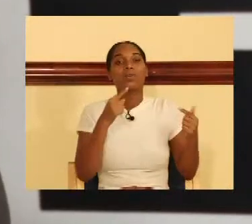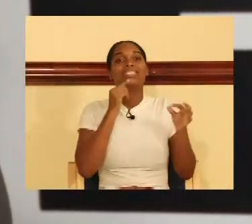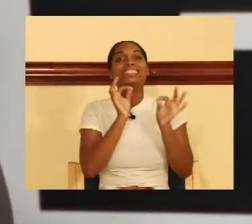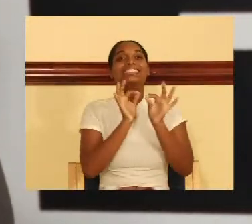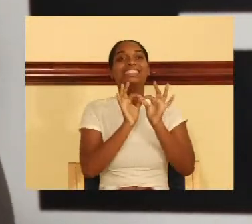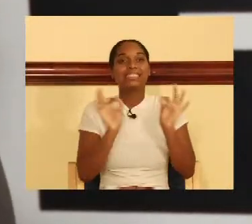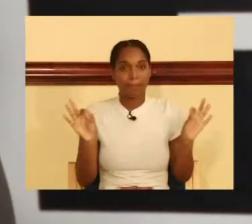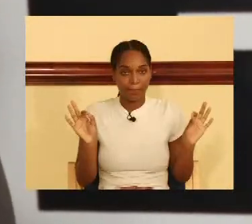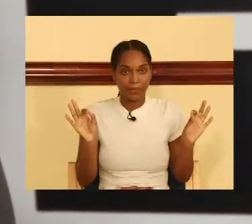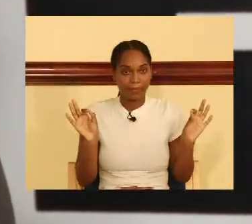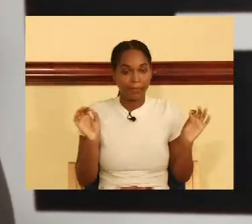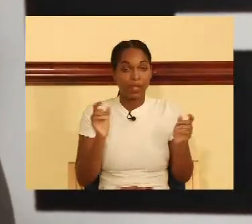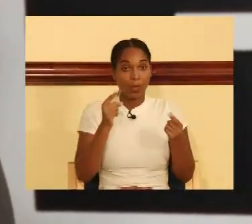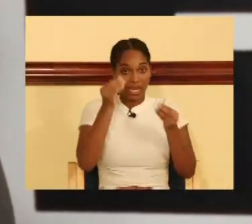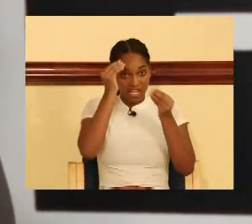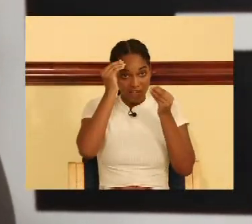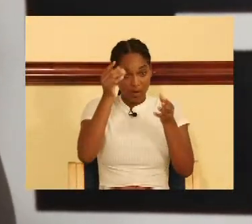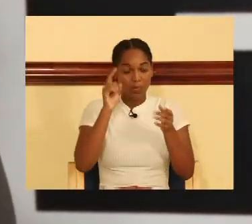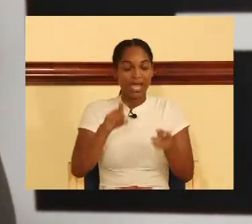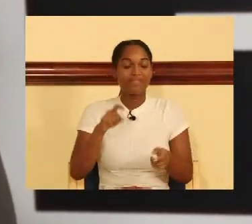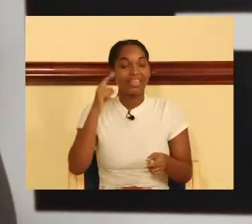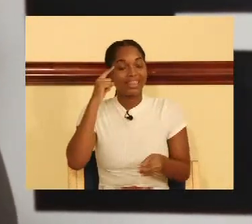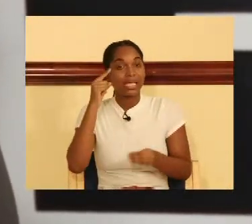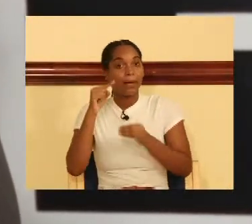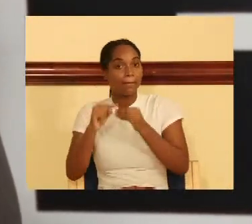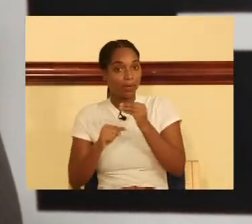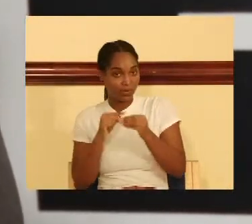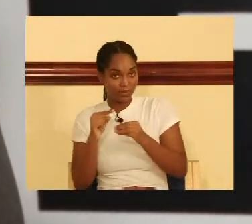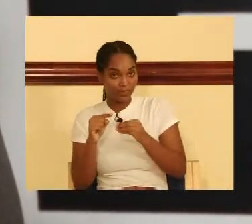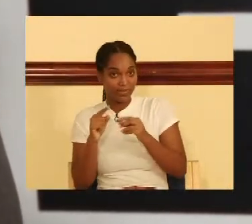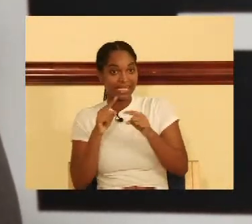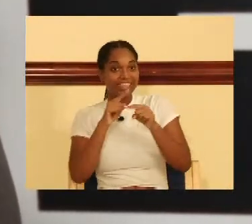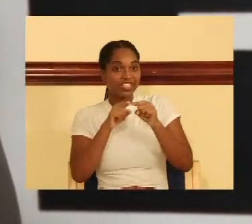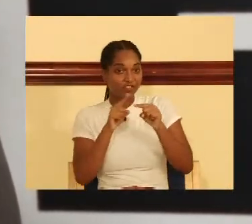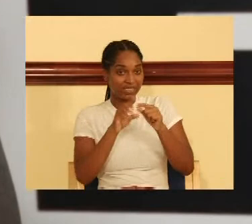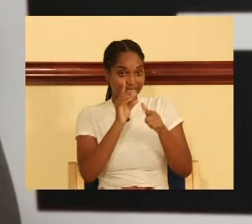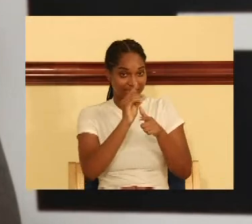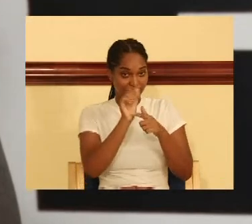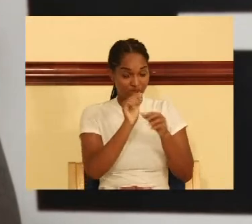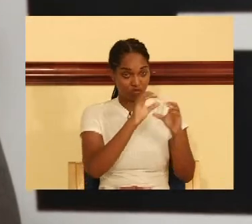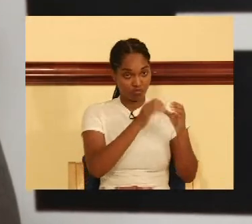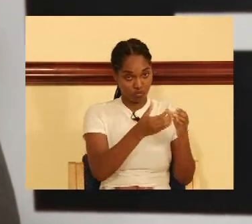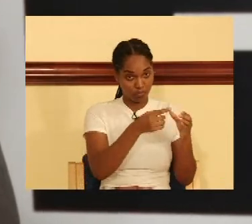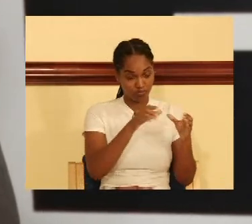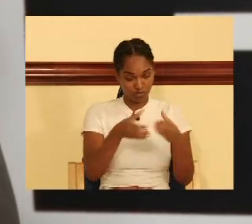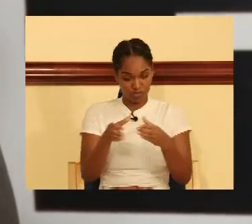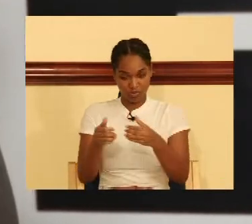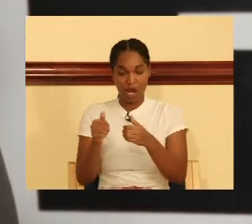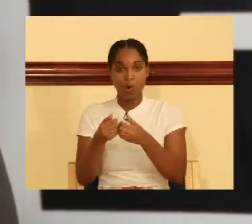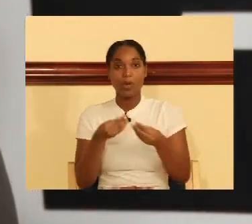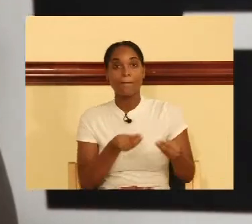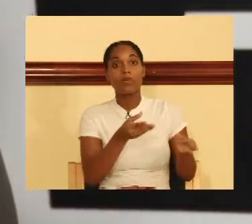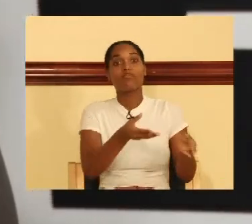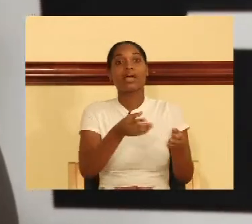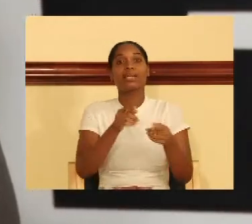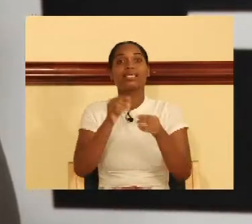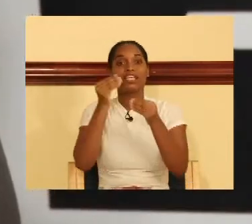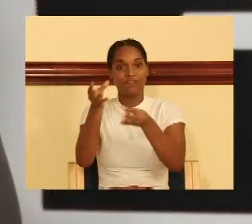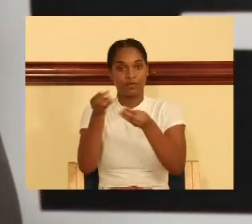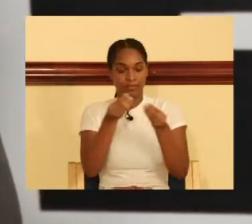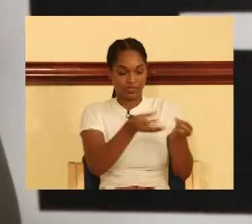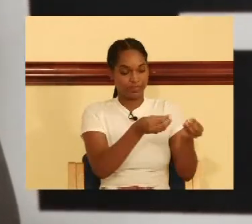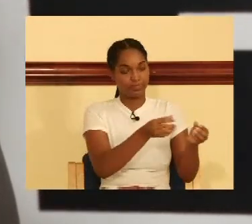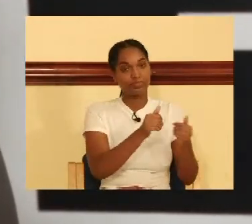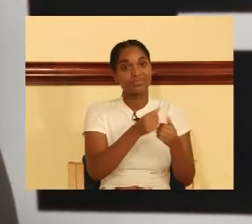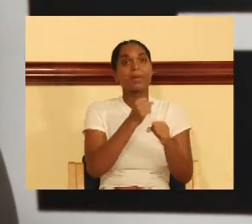giving information, we have to consider the different disability groups and how we provide that information,